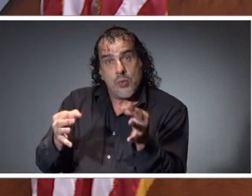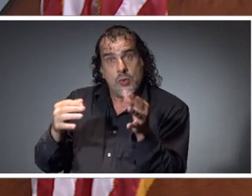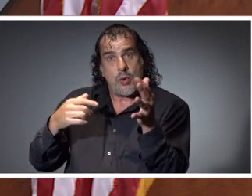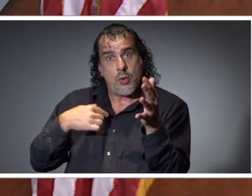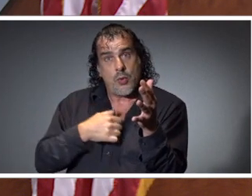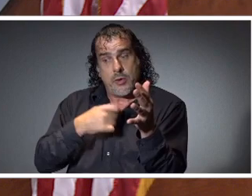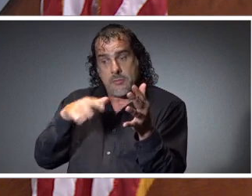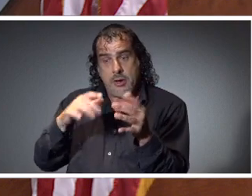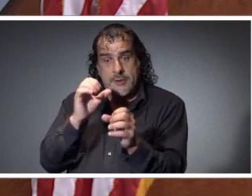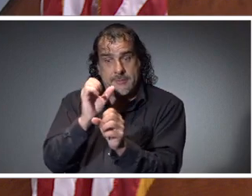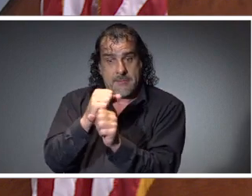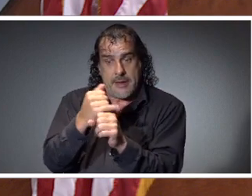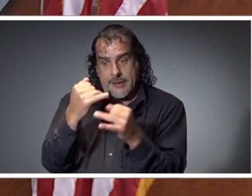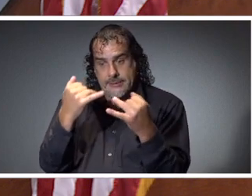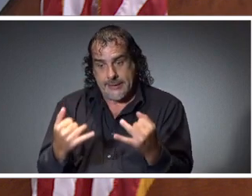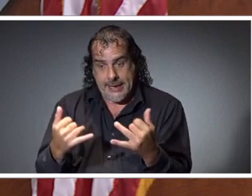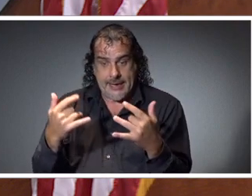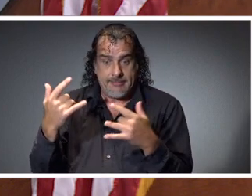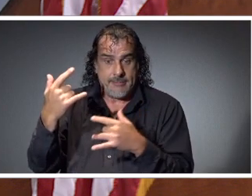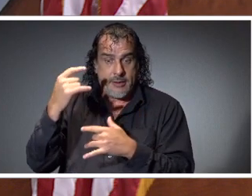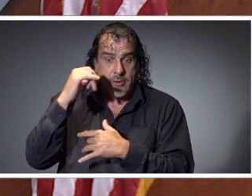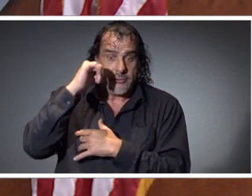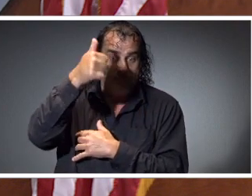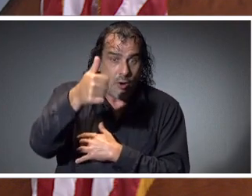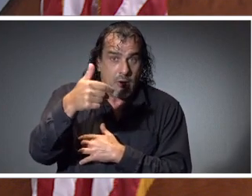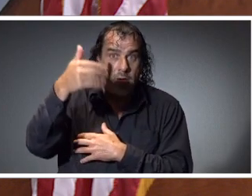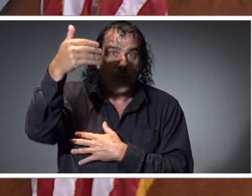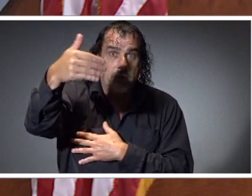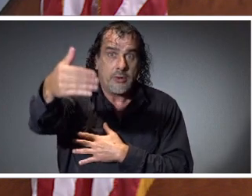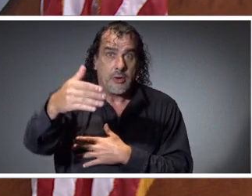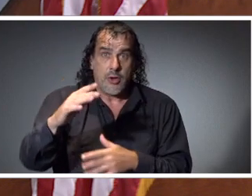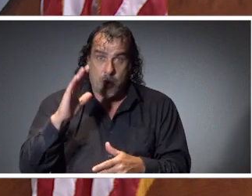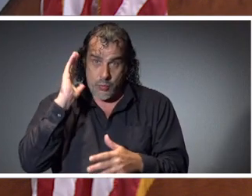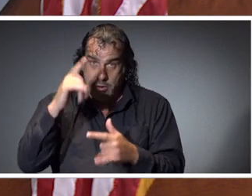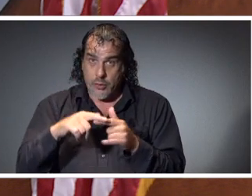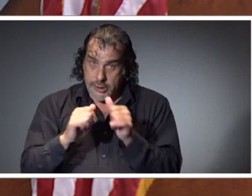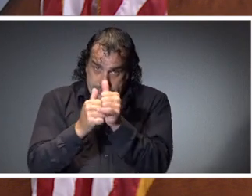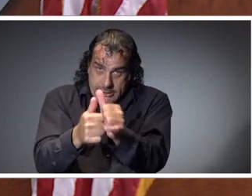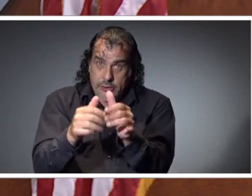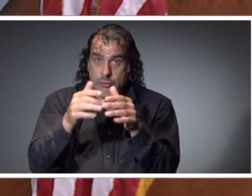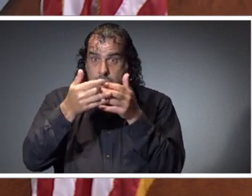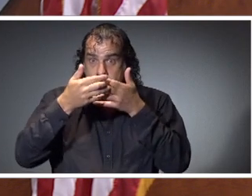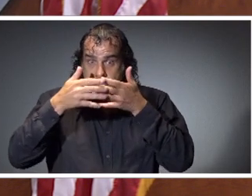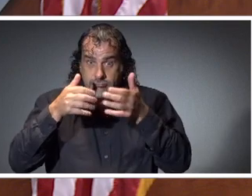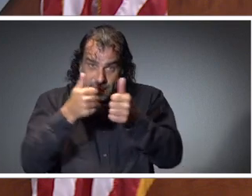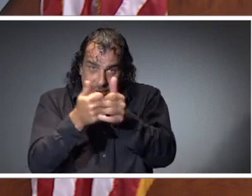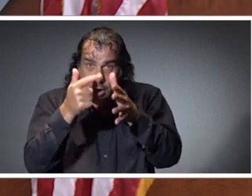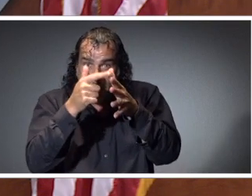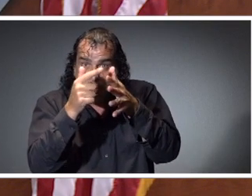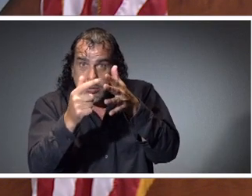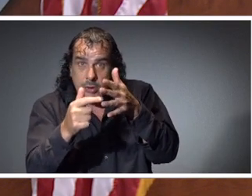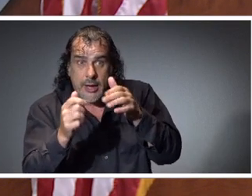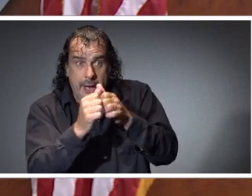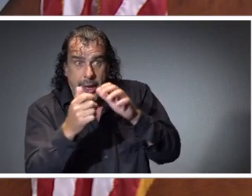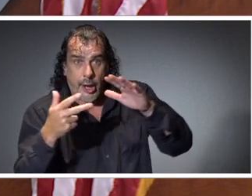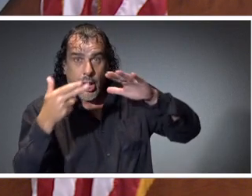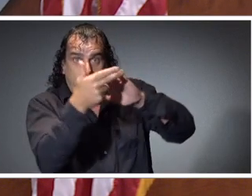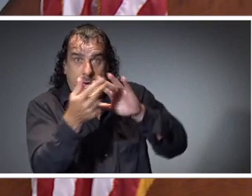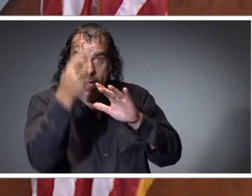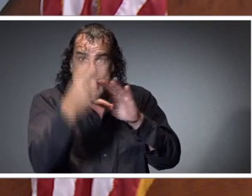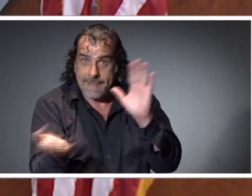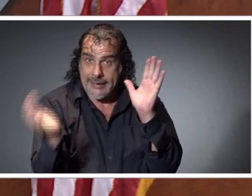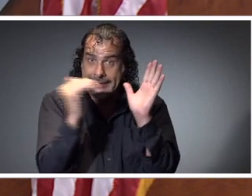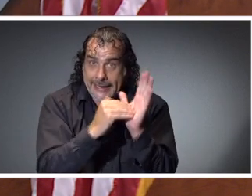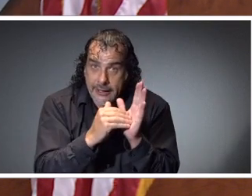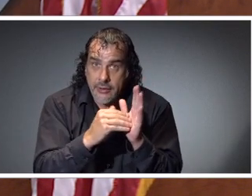and yesterday and tomorrow is, are we going to step on it? Are we going to try to cut it in half again?